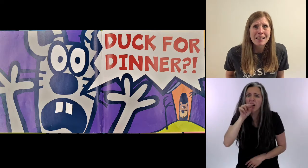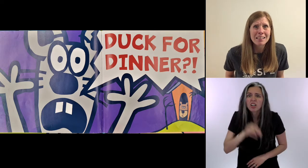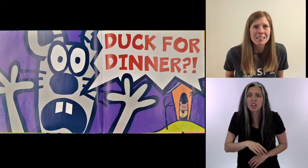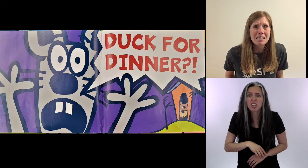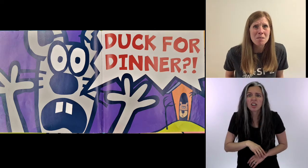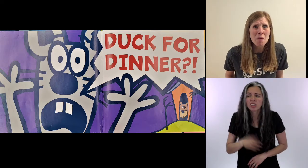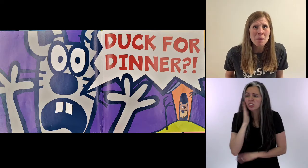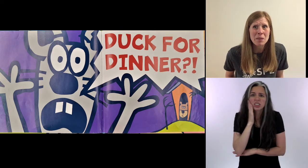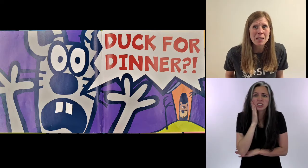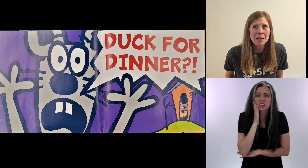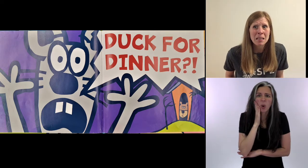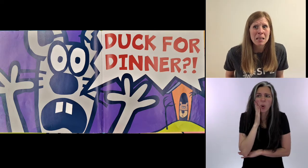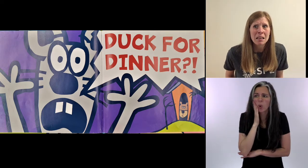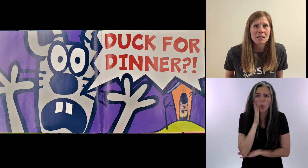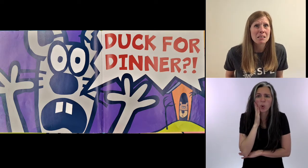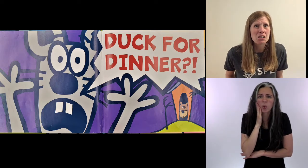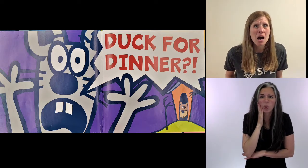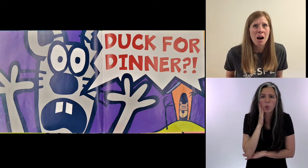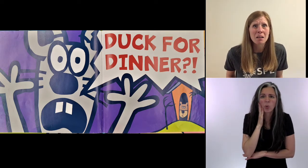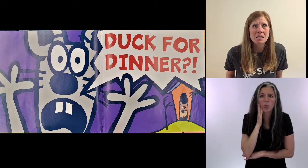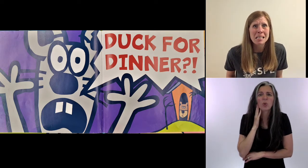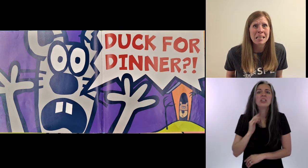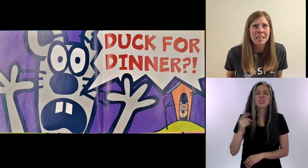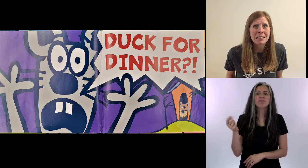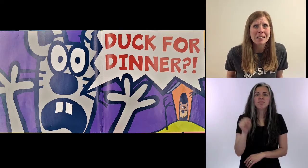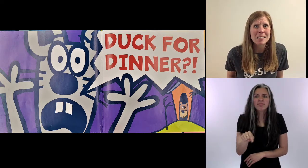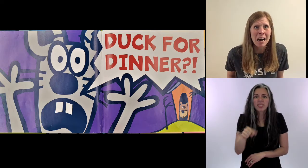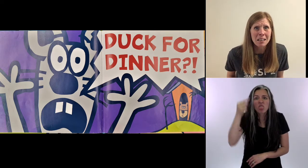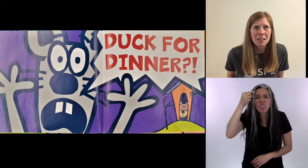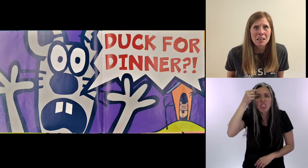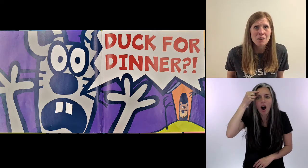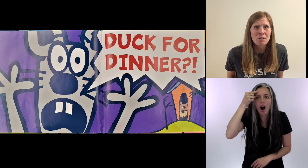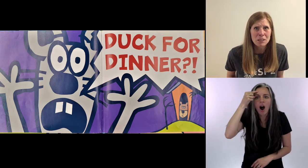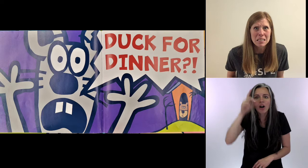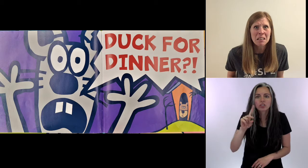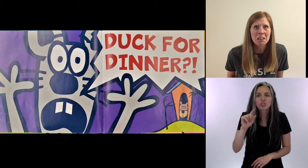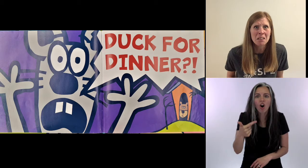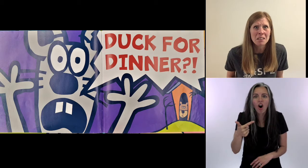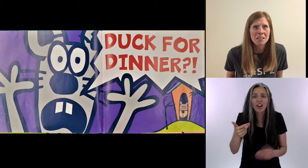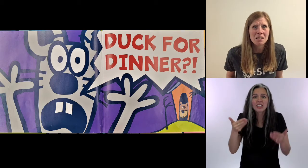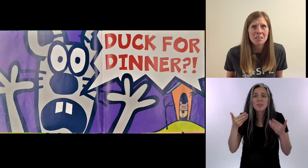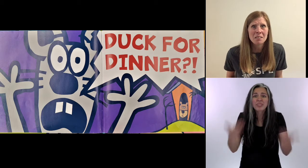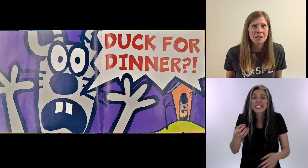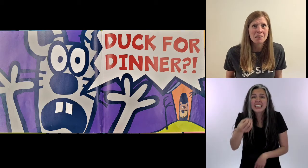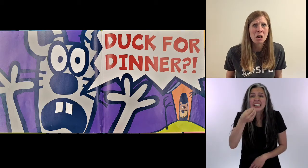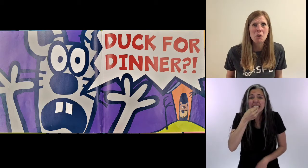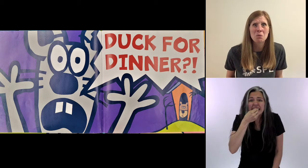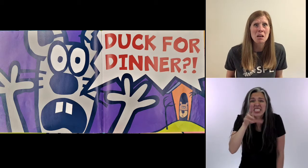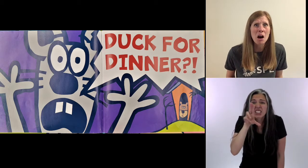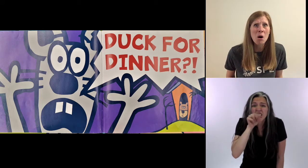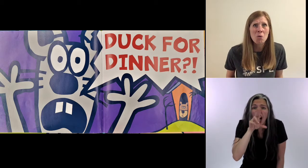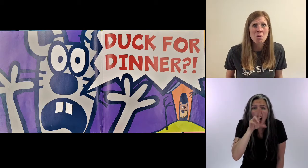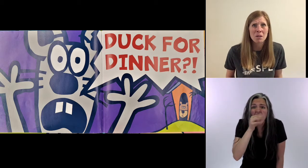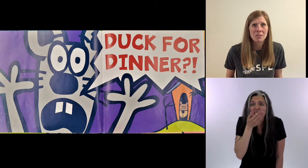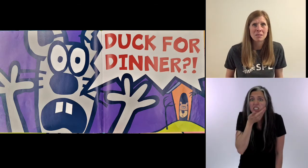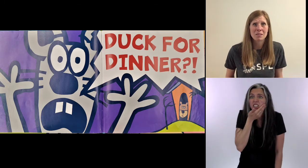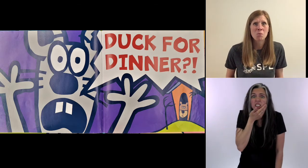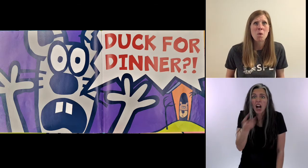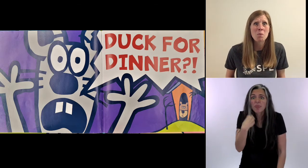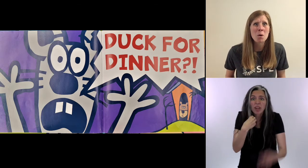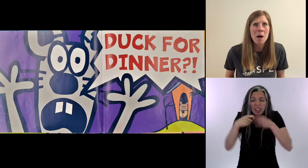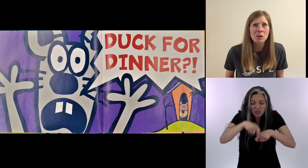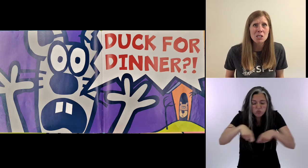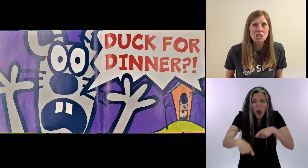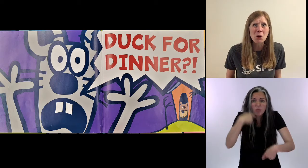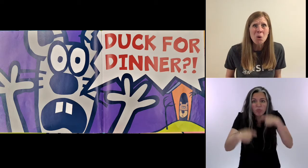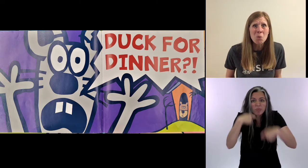He thinks that maybe the dog is eating the duck for dinner. Oh no,